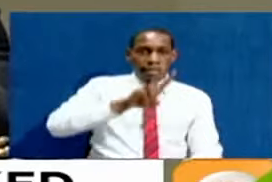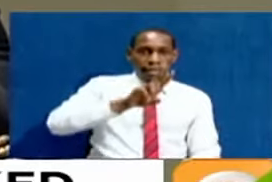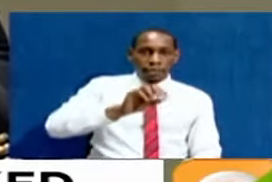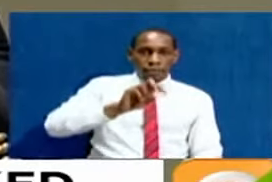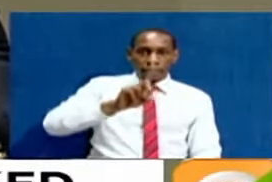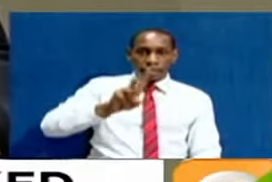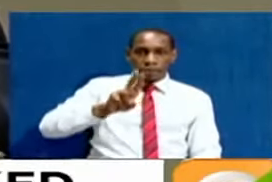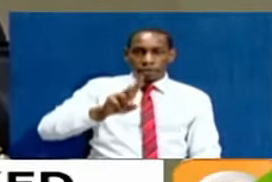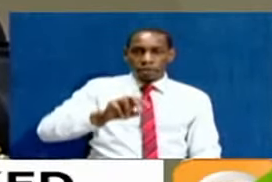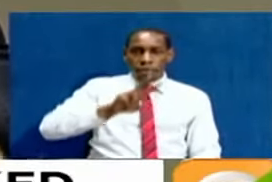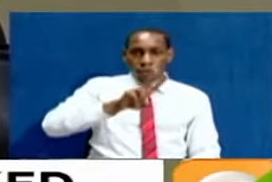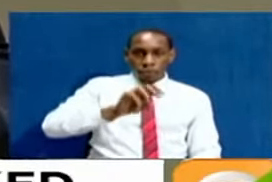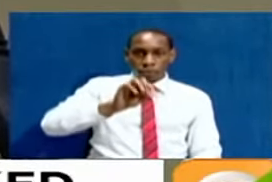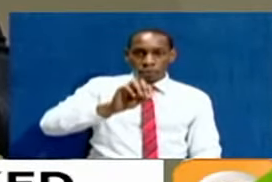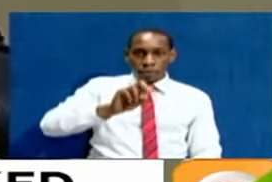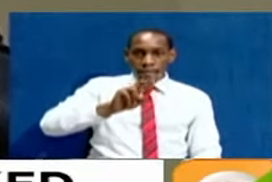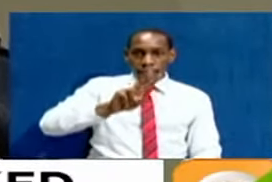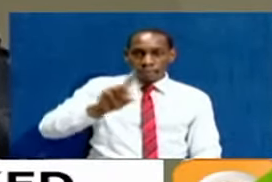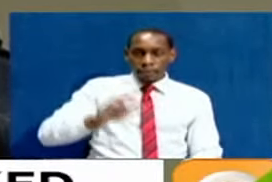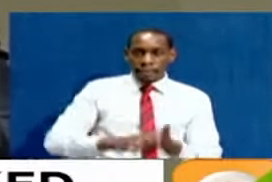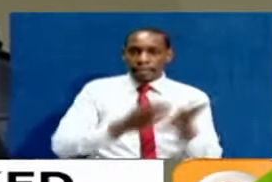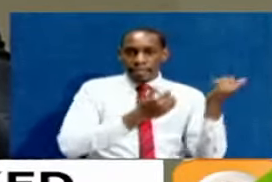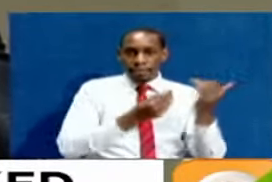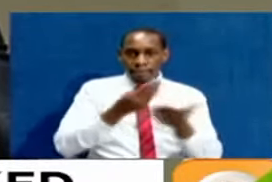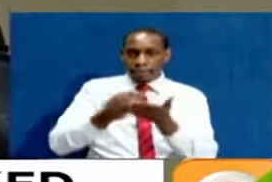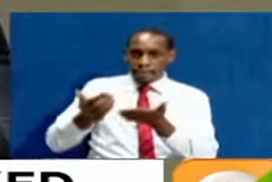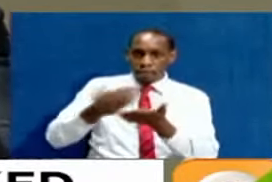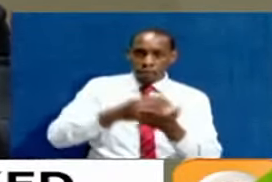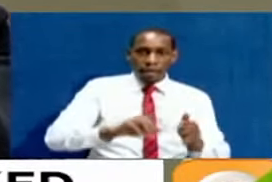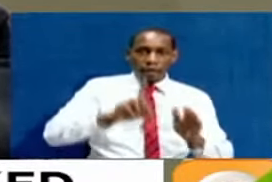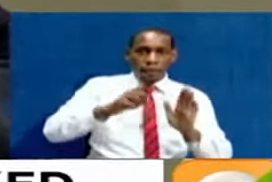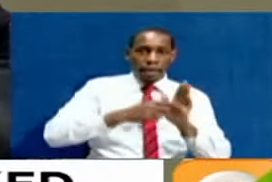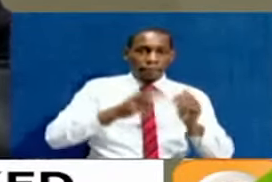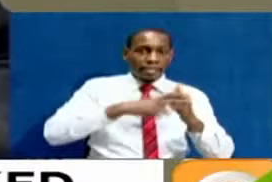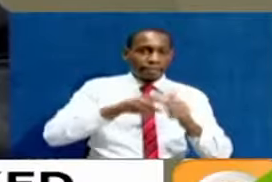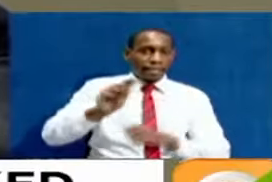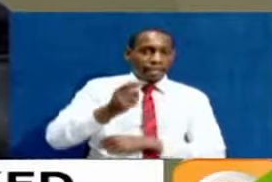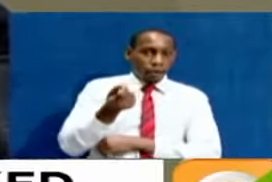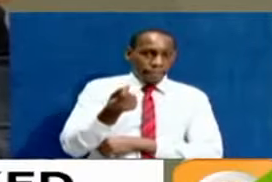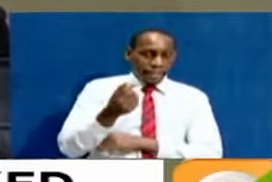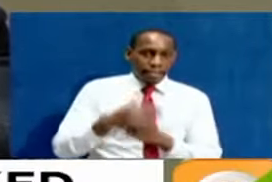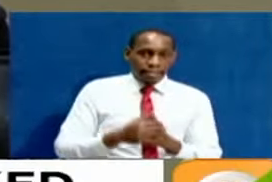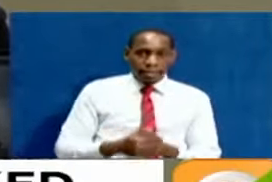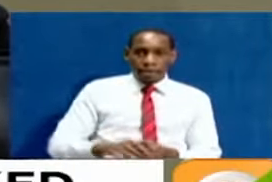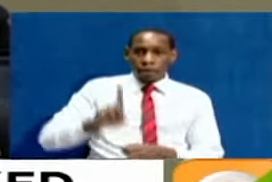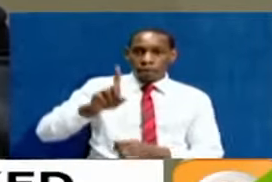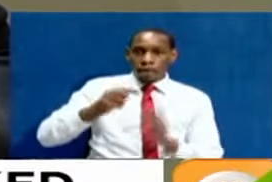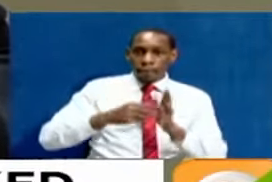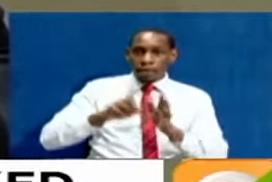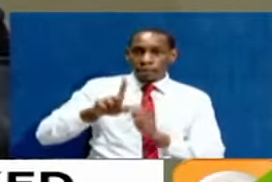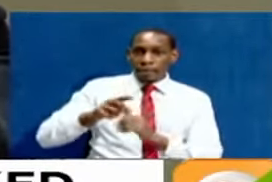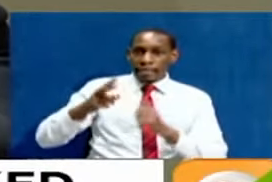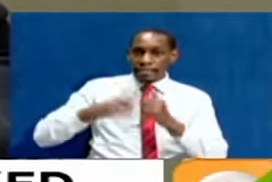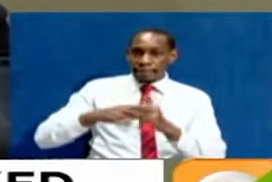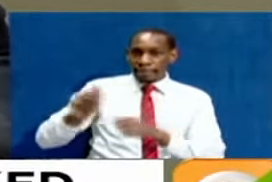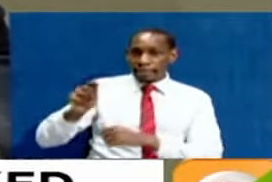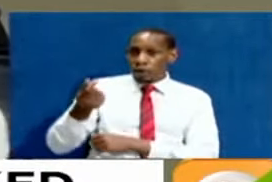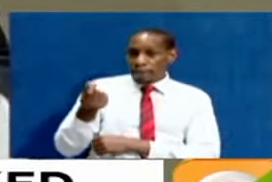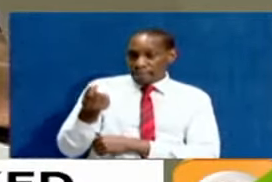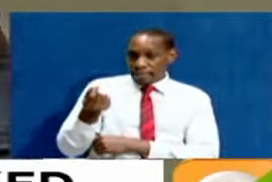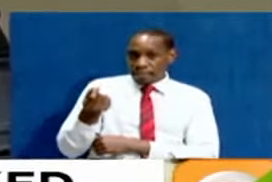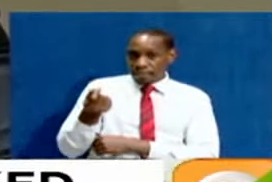2021. Out of unexpected revenue or projected revenue of 1.7 trillion shillings, 1.17 trillion